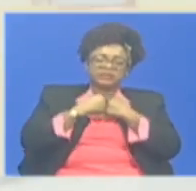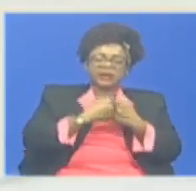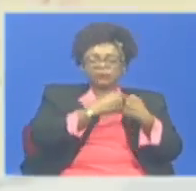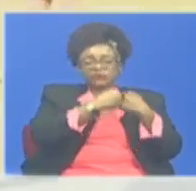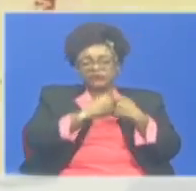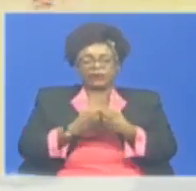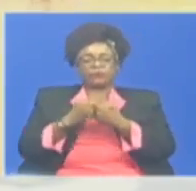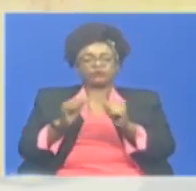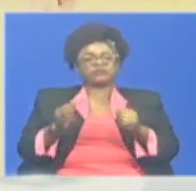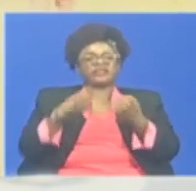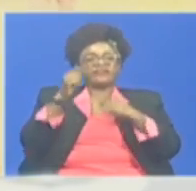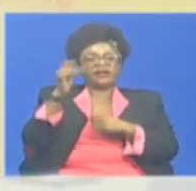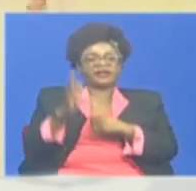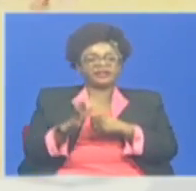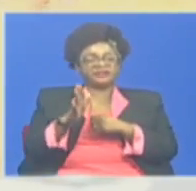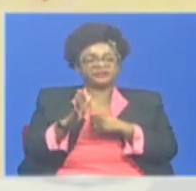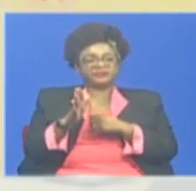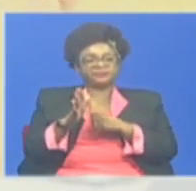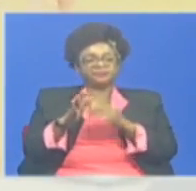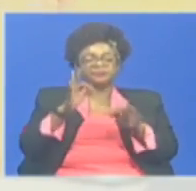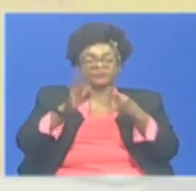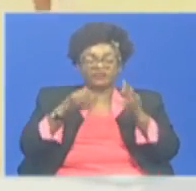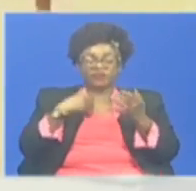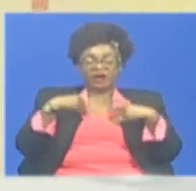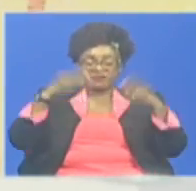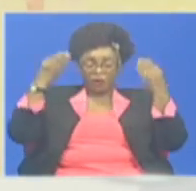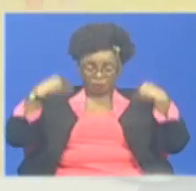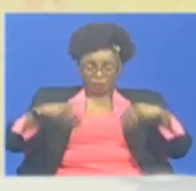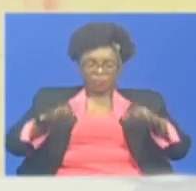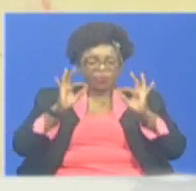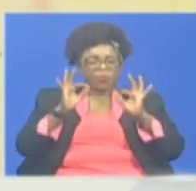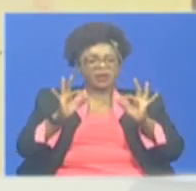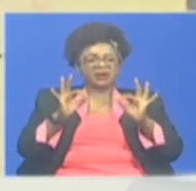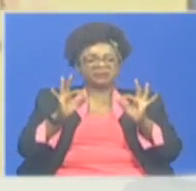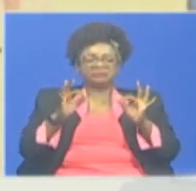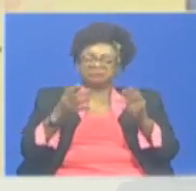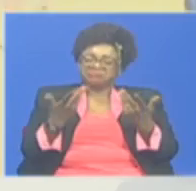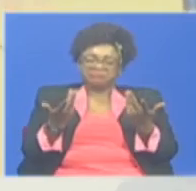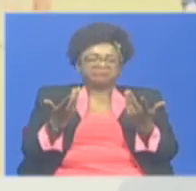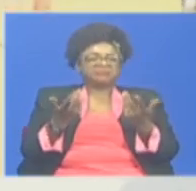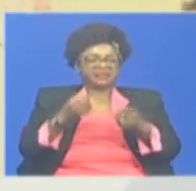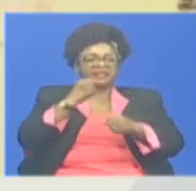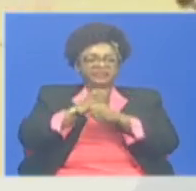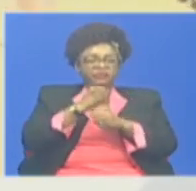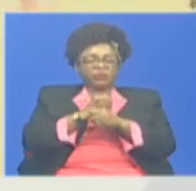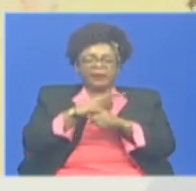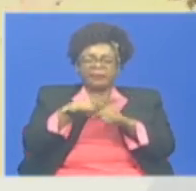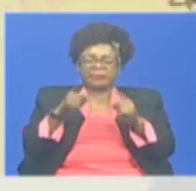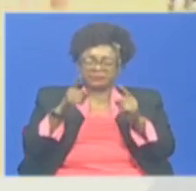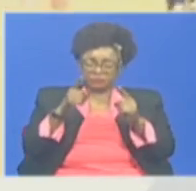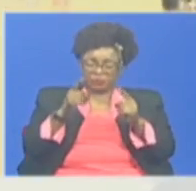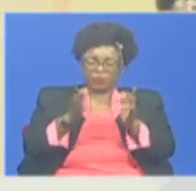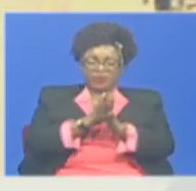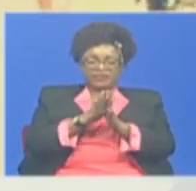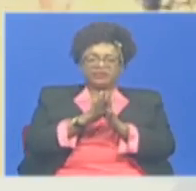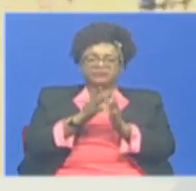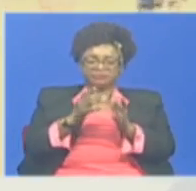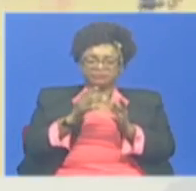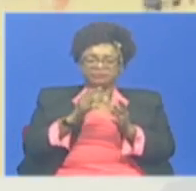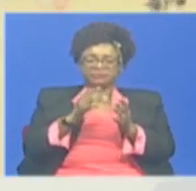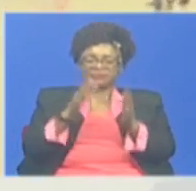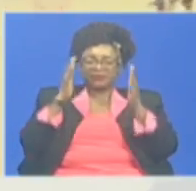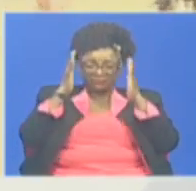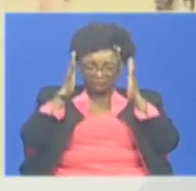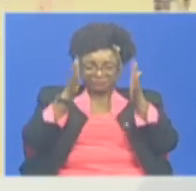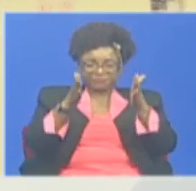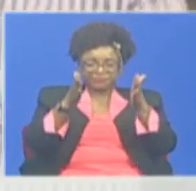Wakenya. Jua akikuwa na PPE mzuri, hawezi wakapaniki katika kazi yao. Wanafanya kazi yao na moyo mmoja, juu wanajua at the end of